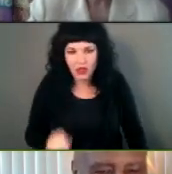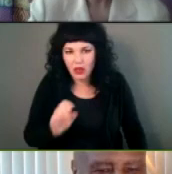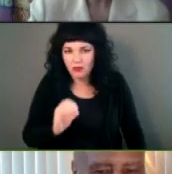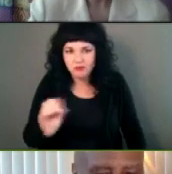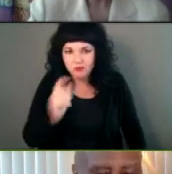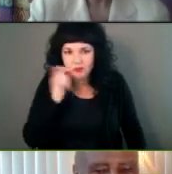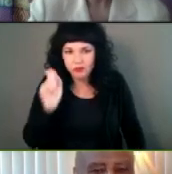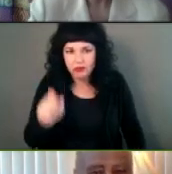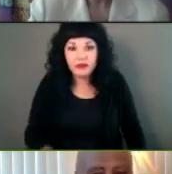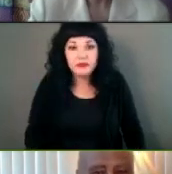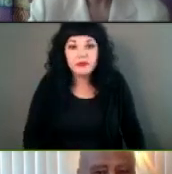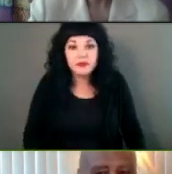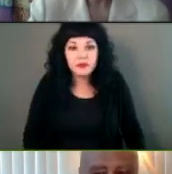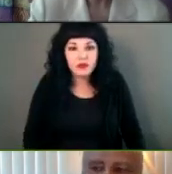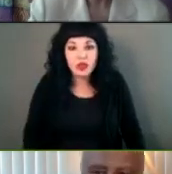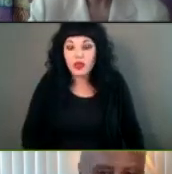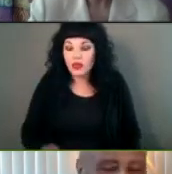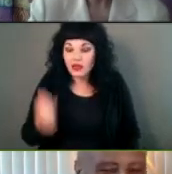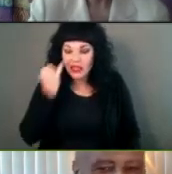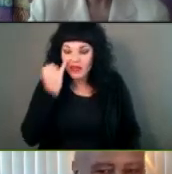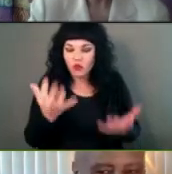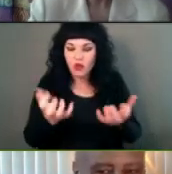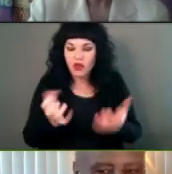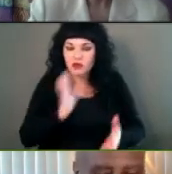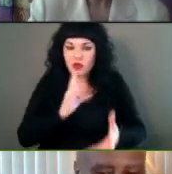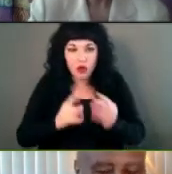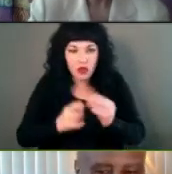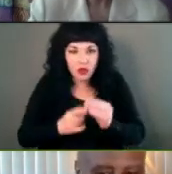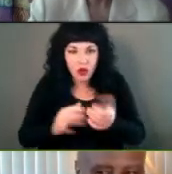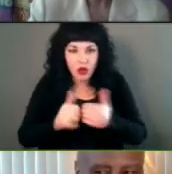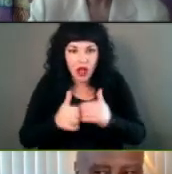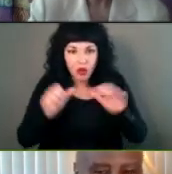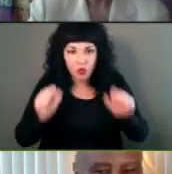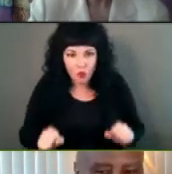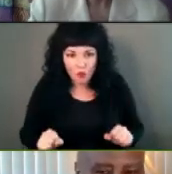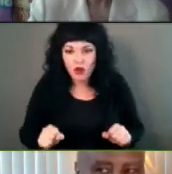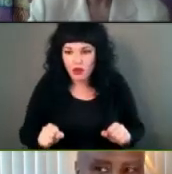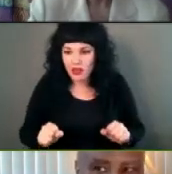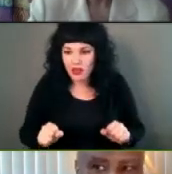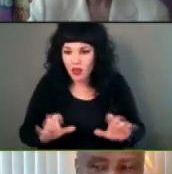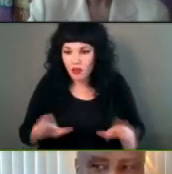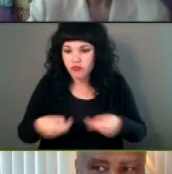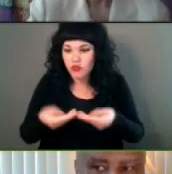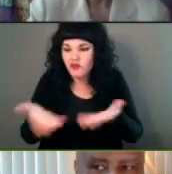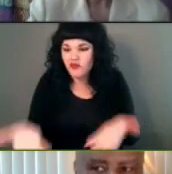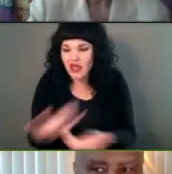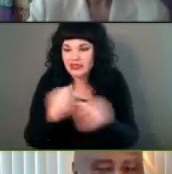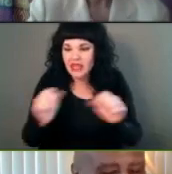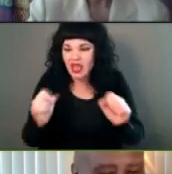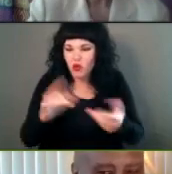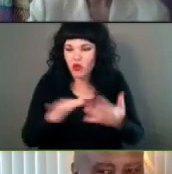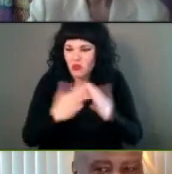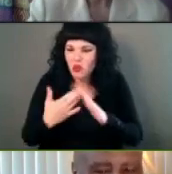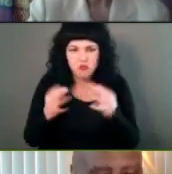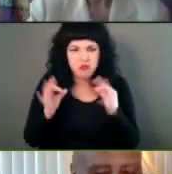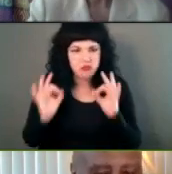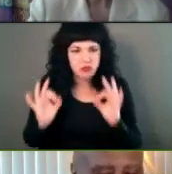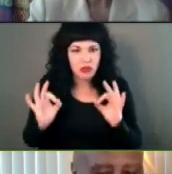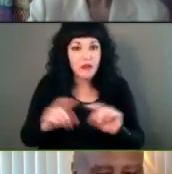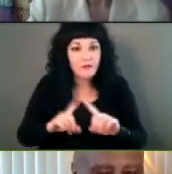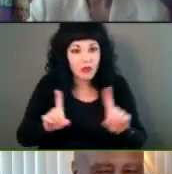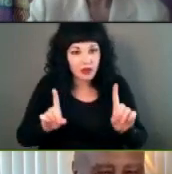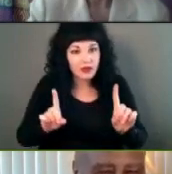for providing safety to the community, I'm down with that. I'm good with that. But I think we need to do that. That